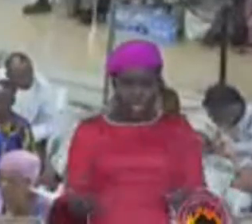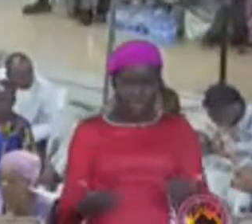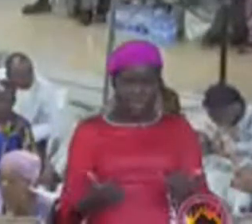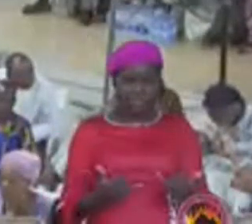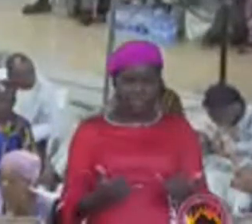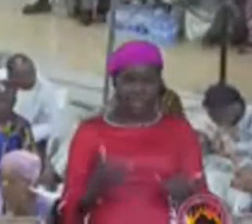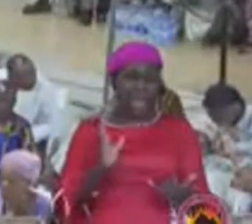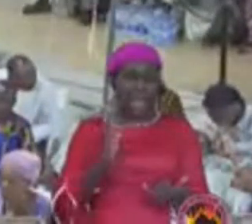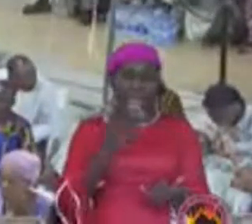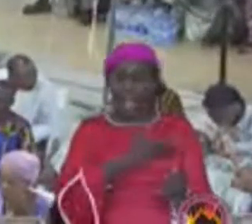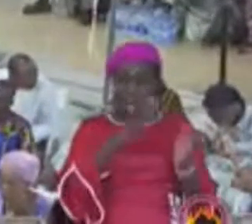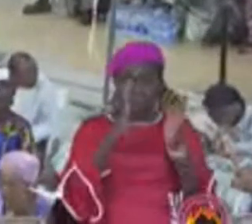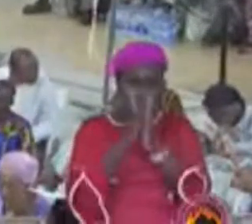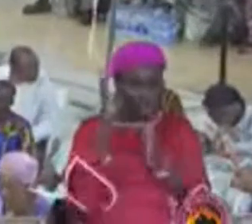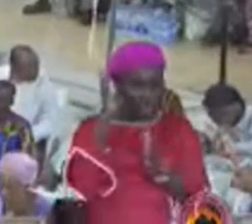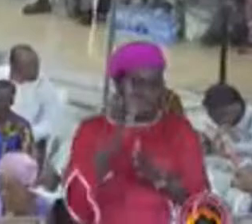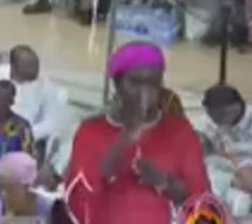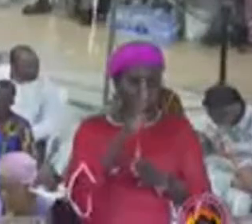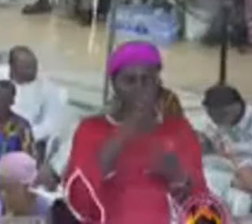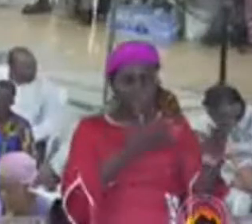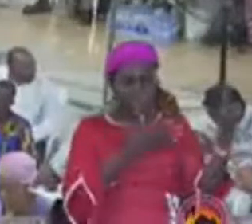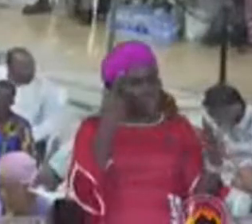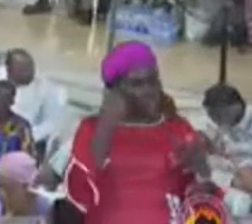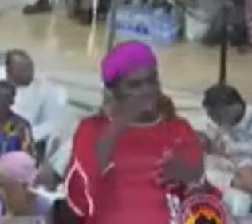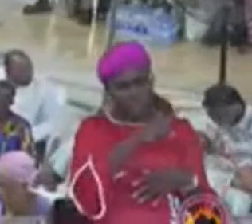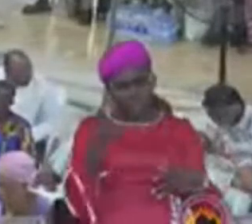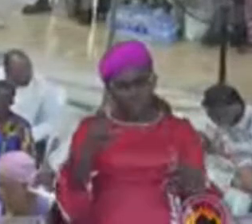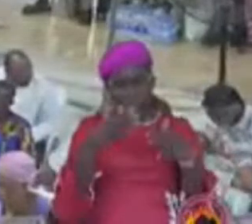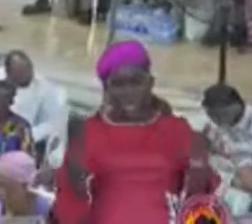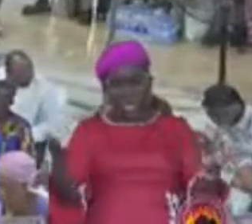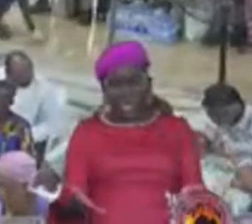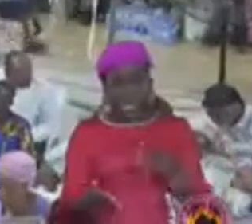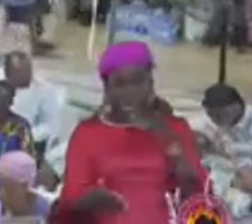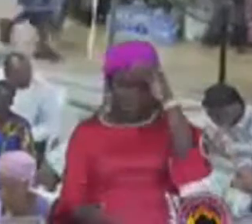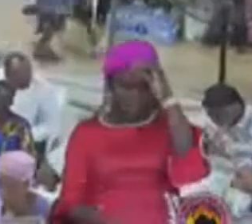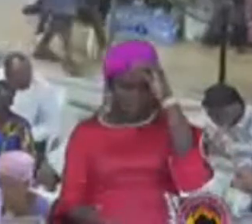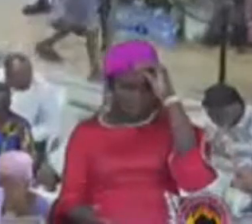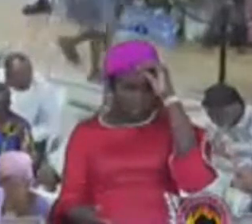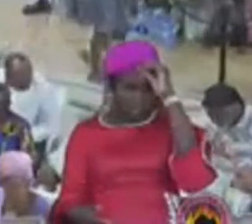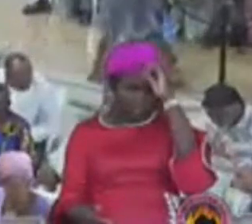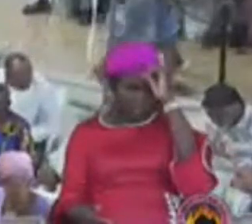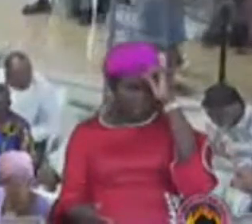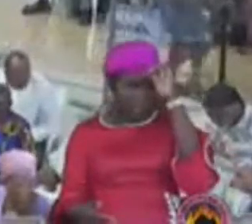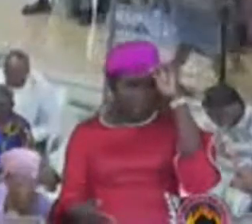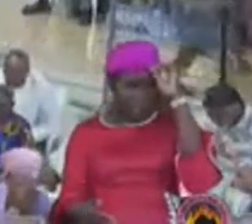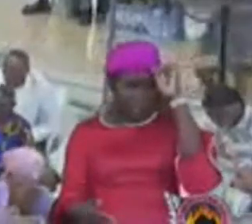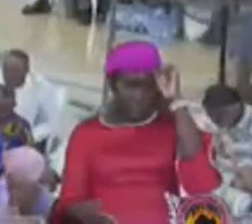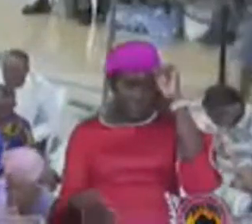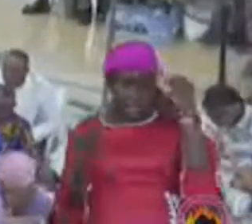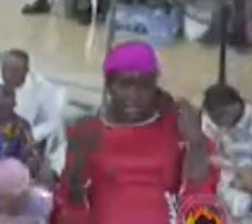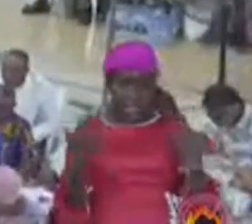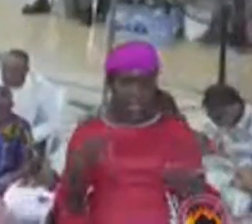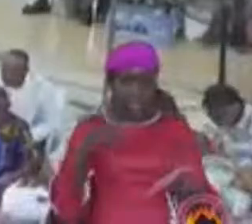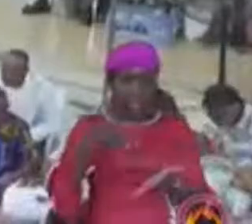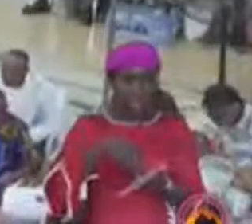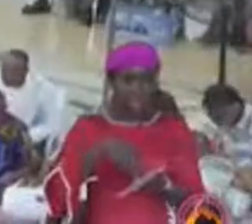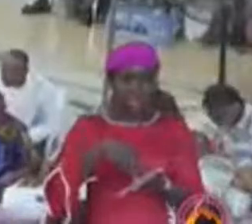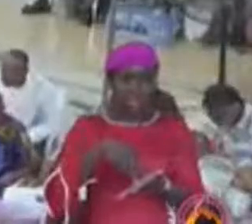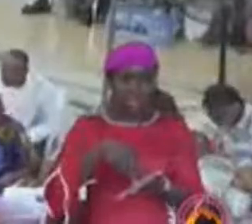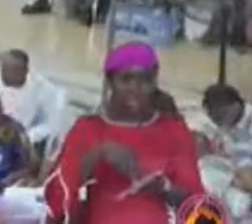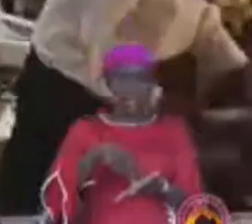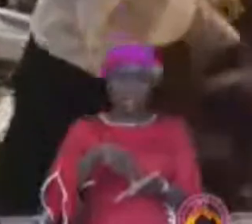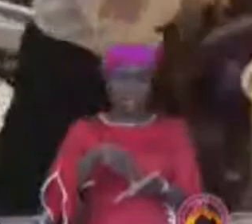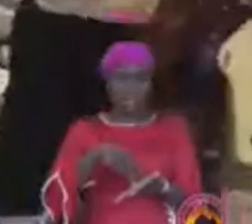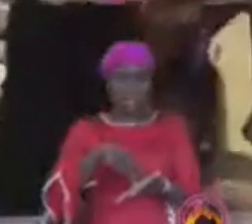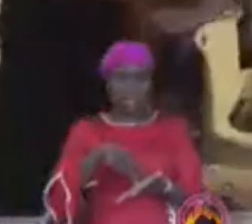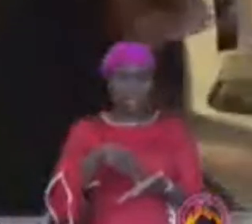our pastors will be waiting for you here. Rise to your feet, everybody. Lay one hand